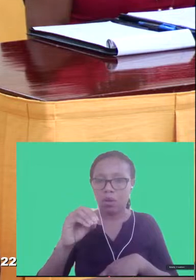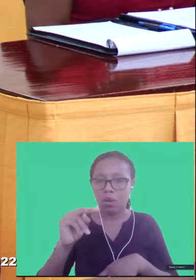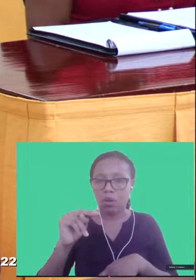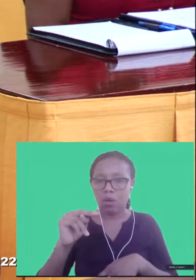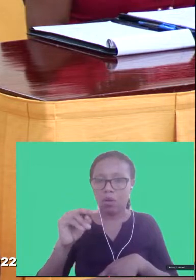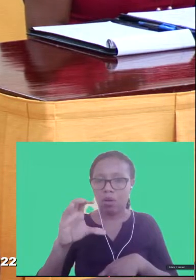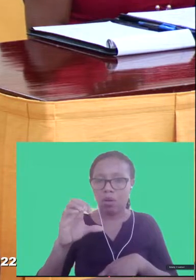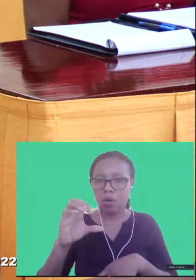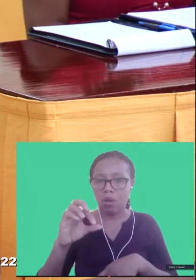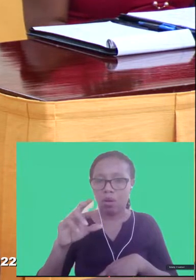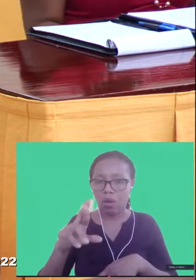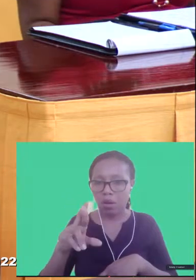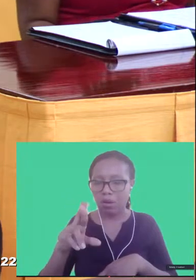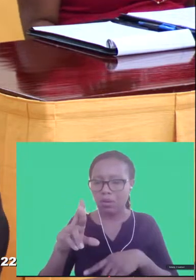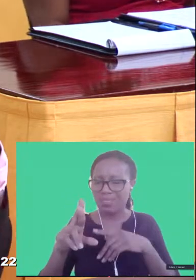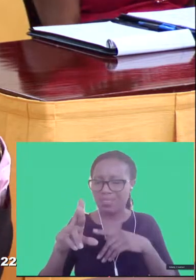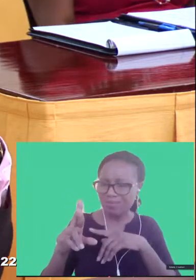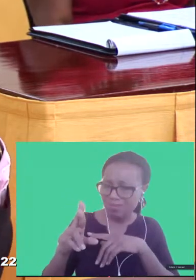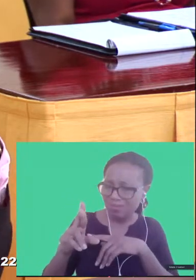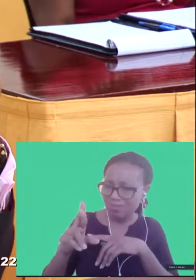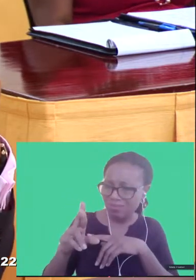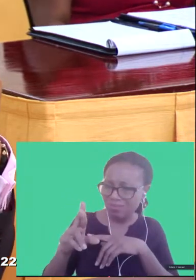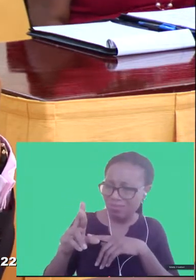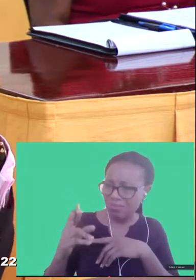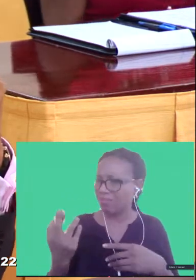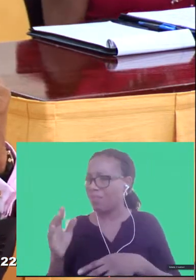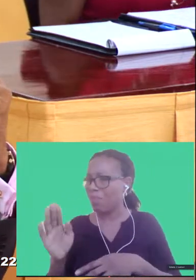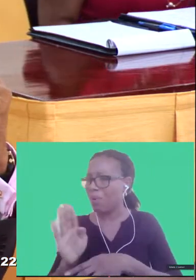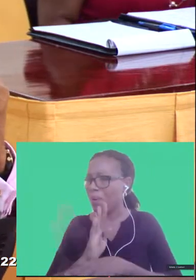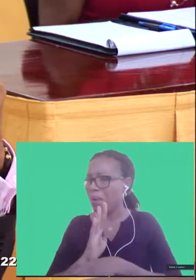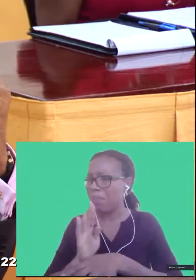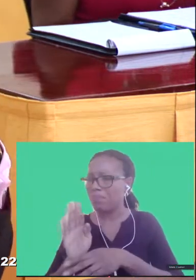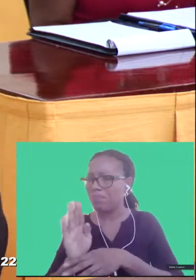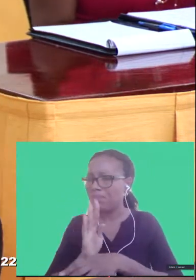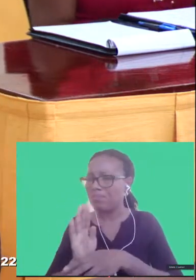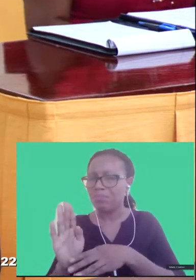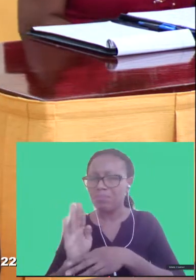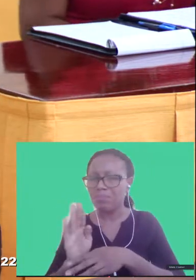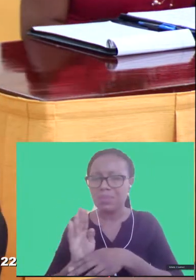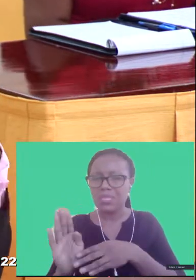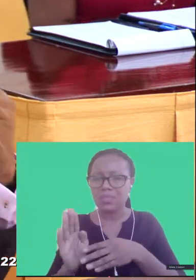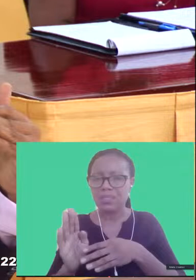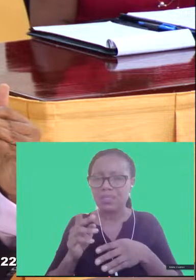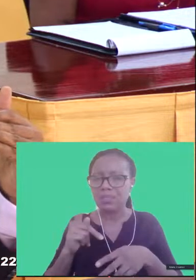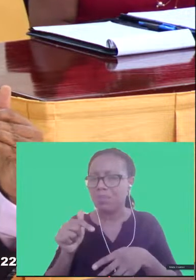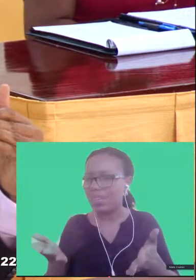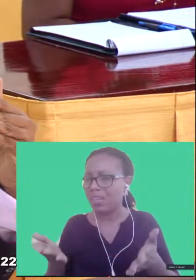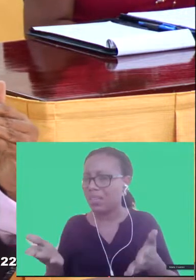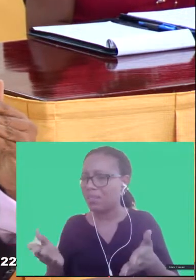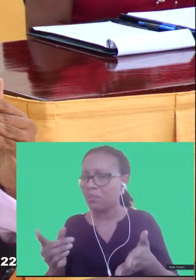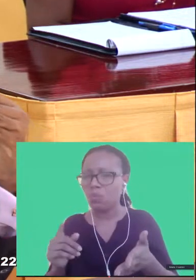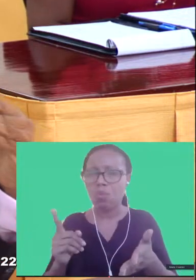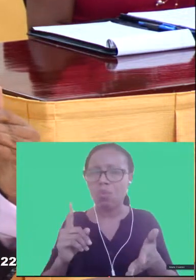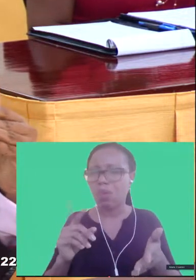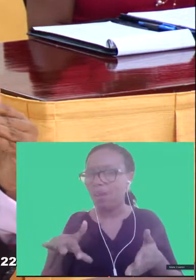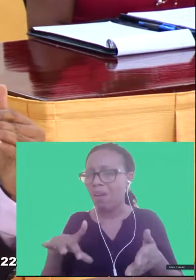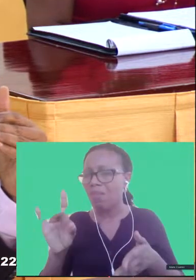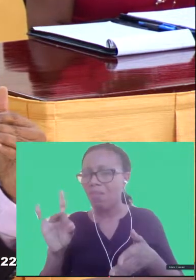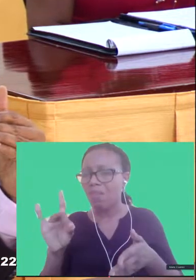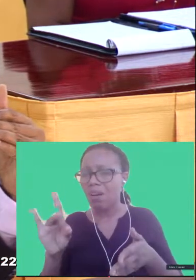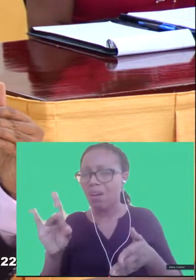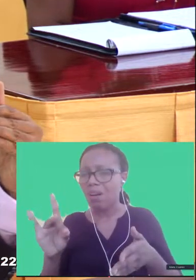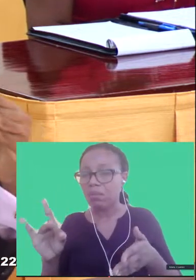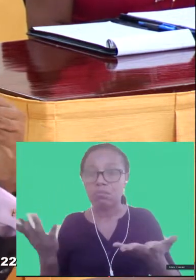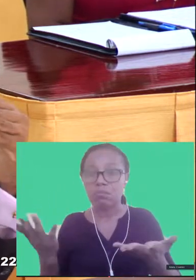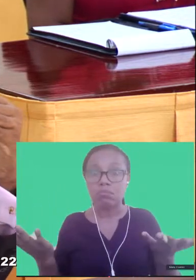And if it is challenging at that level, if we know, ma'am, that in the legal profession, there have been challenges in terms